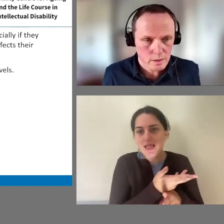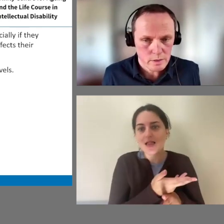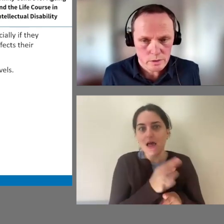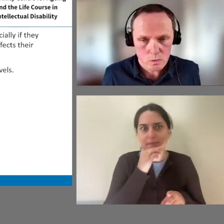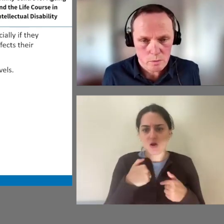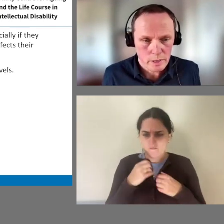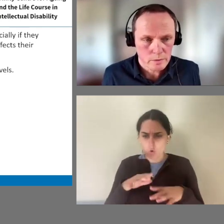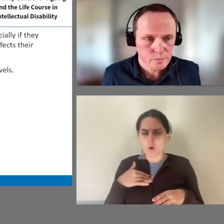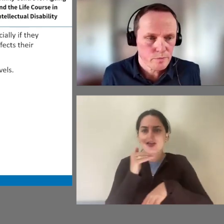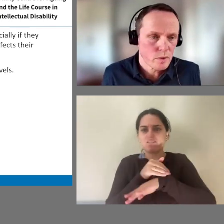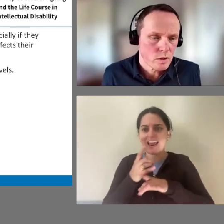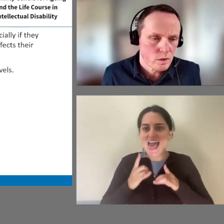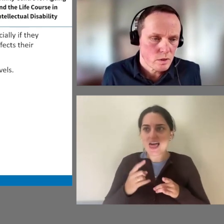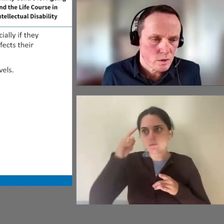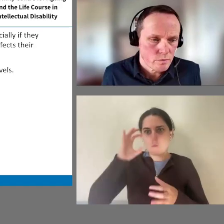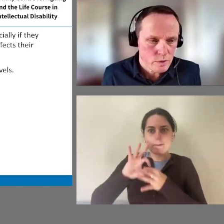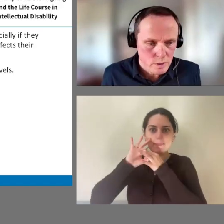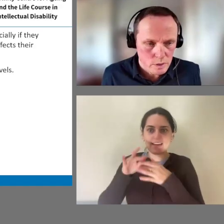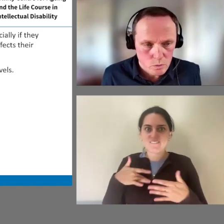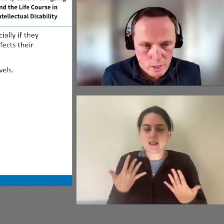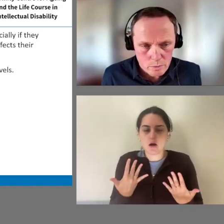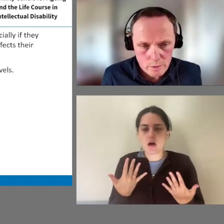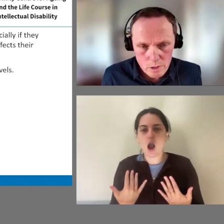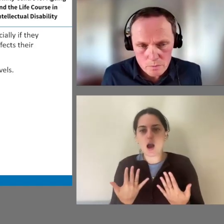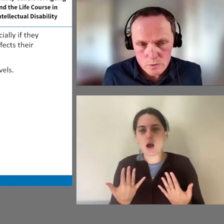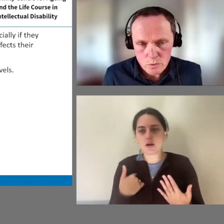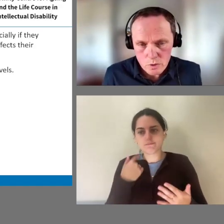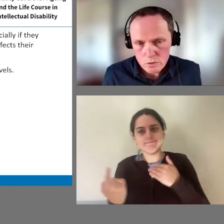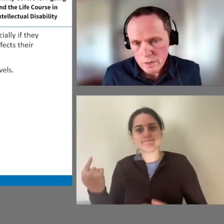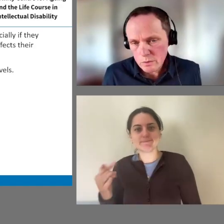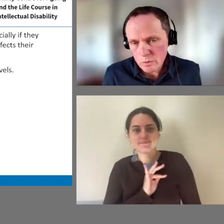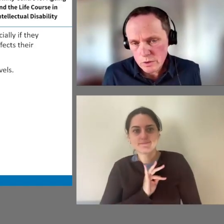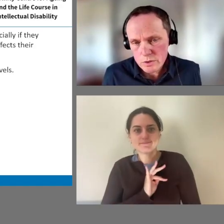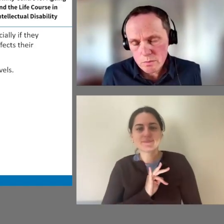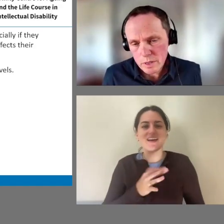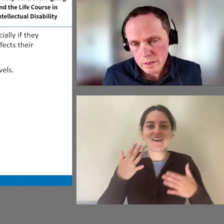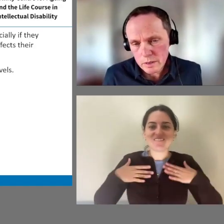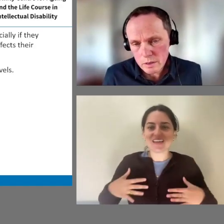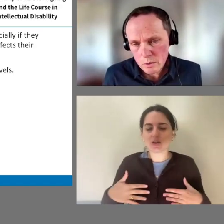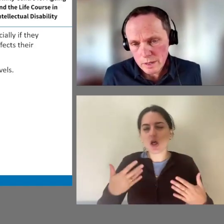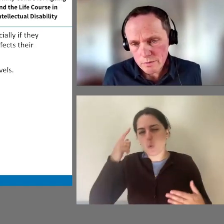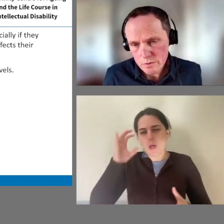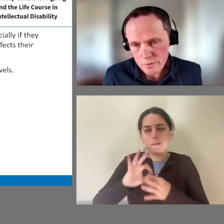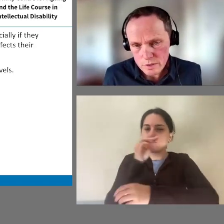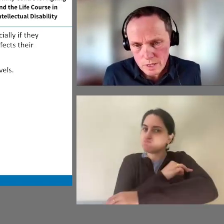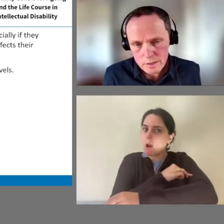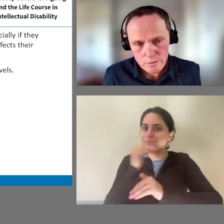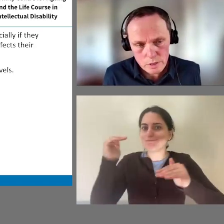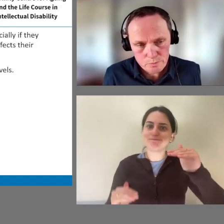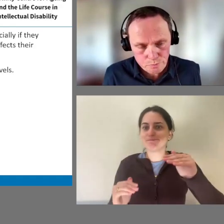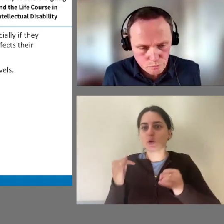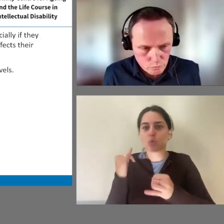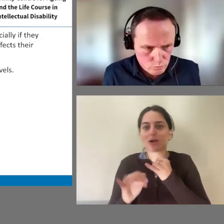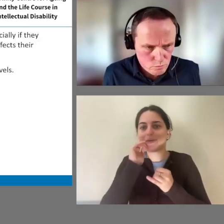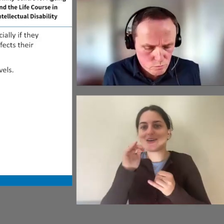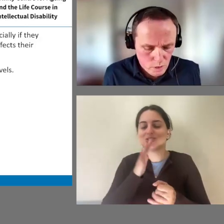their health and their well-being. Physical well-being problems were also made worse by lower levels of physical